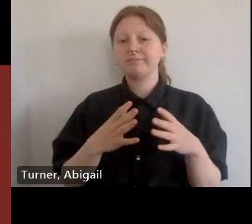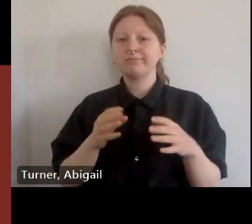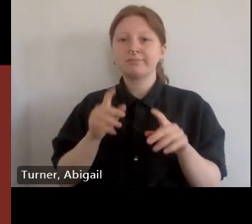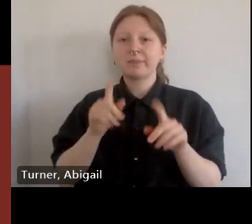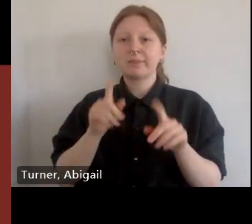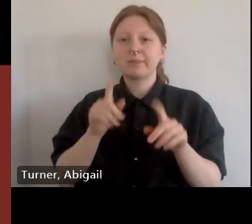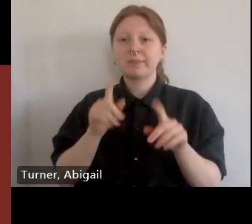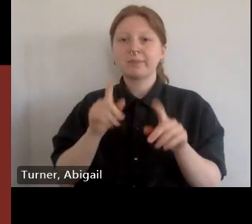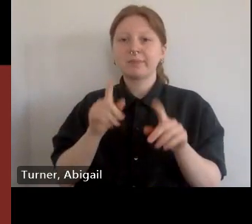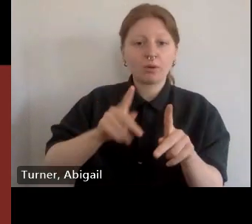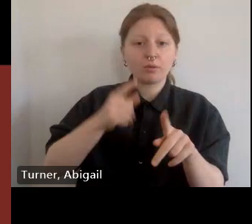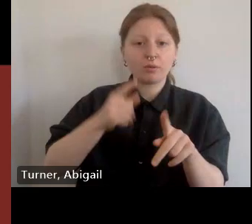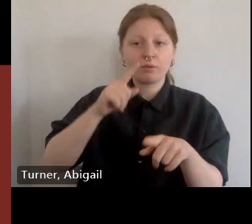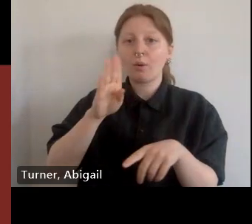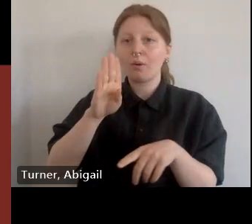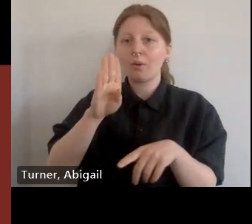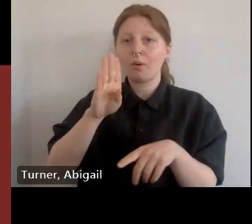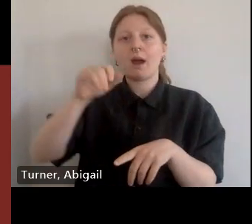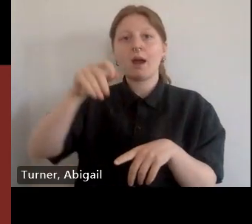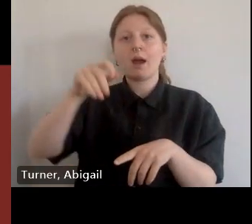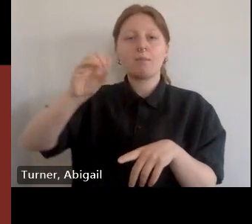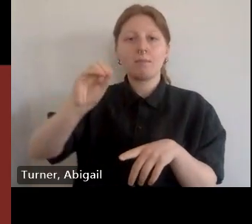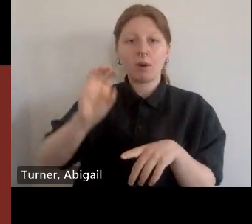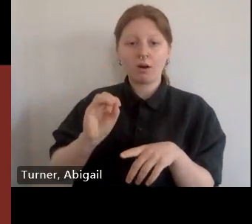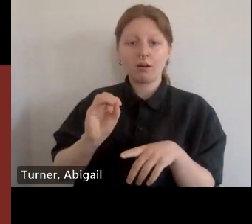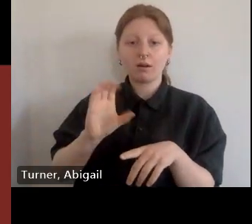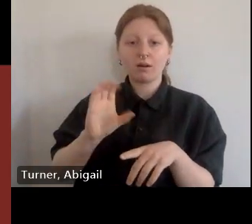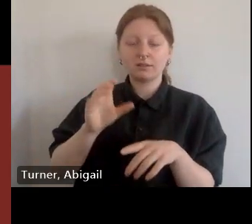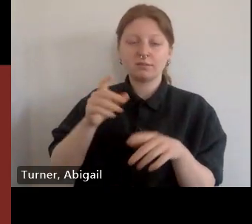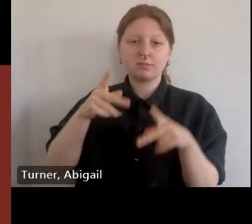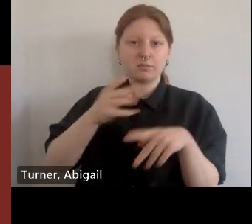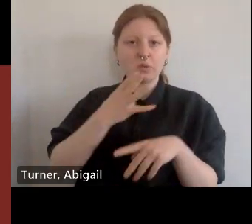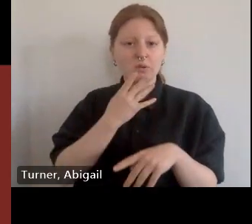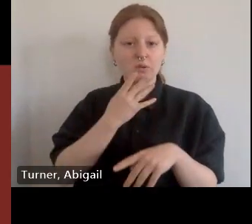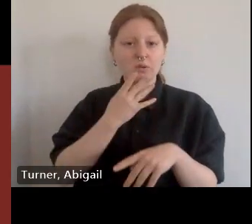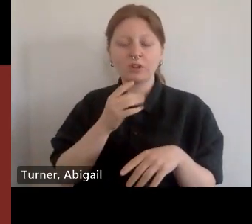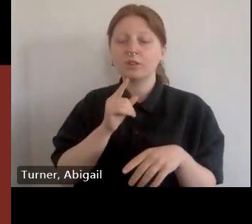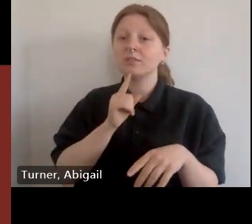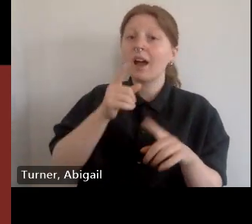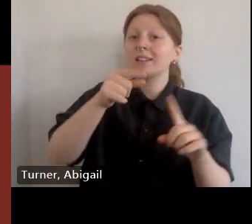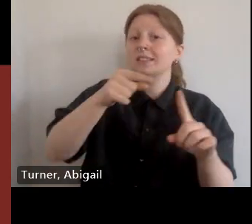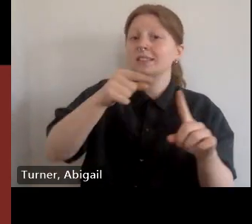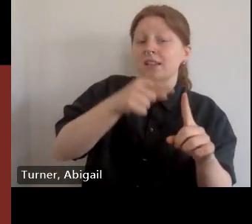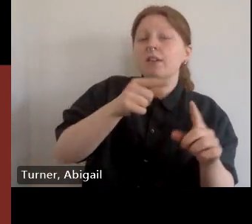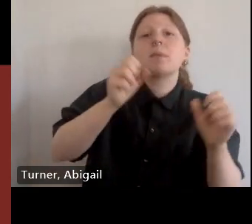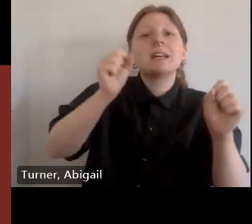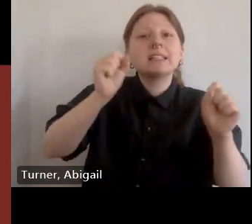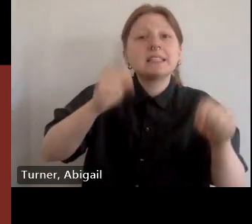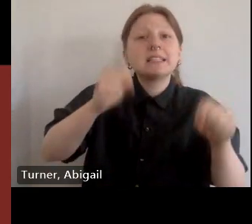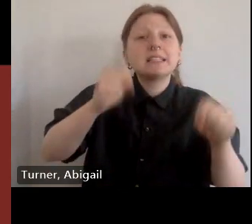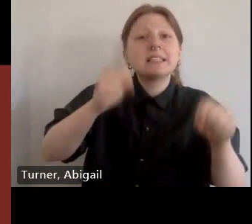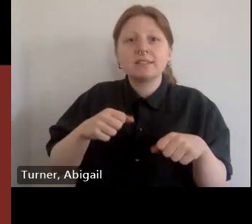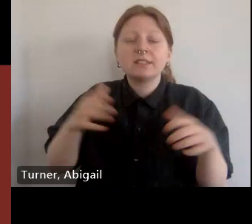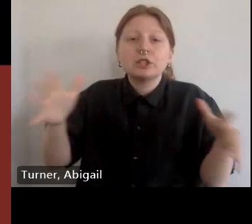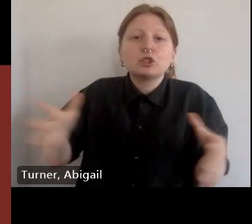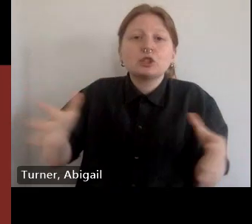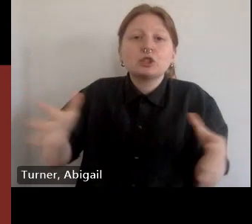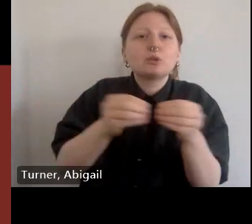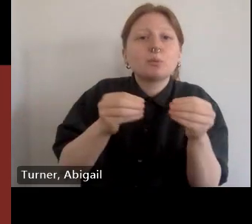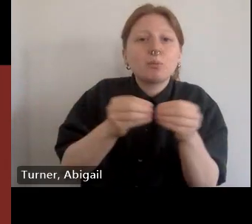be BIPOC to join, it is geared towards diversifying conservation and having non-white people within this